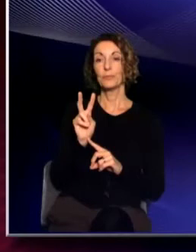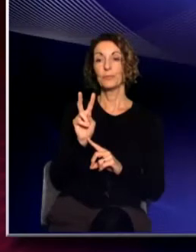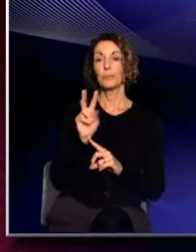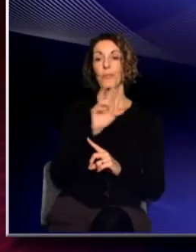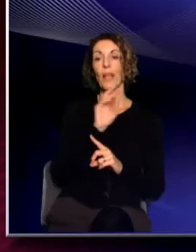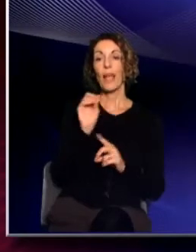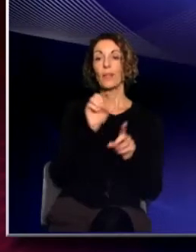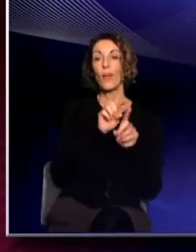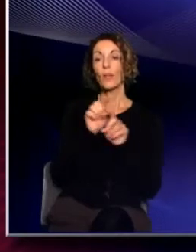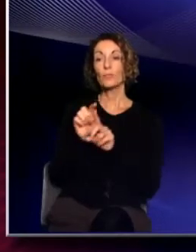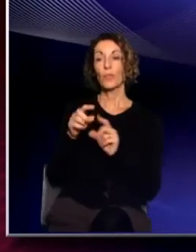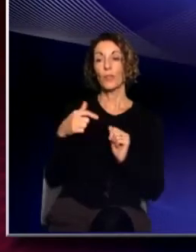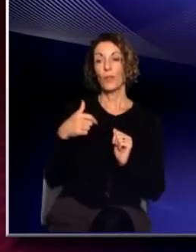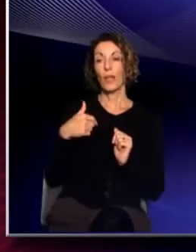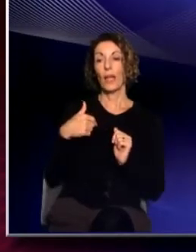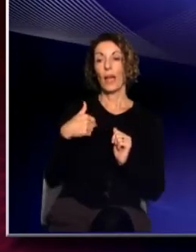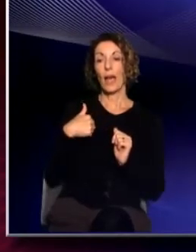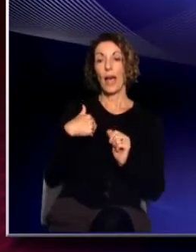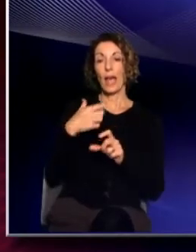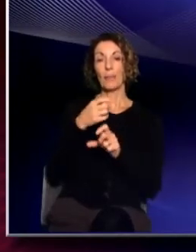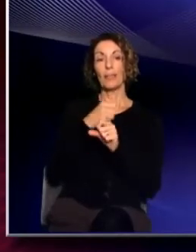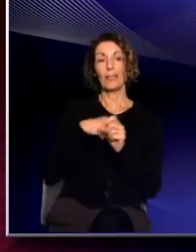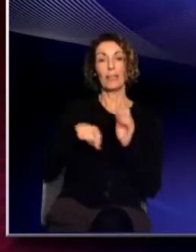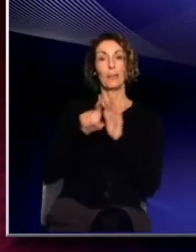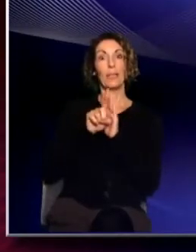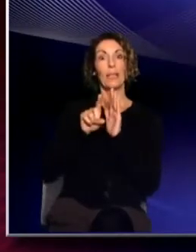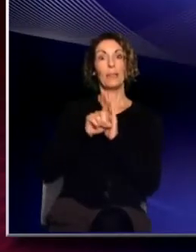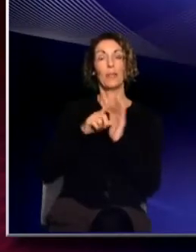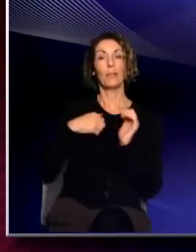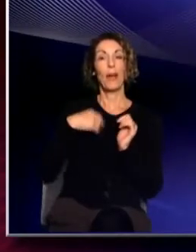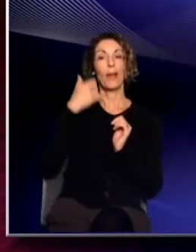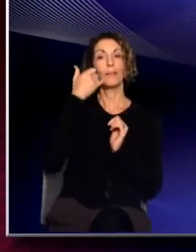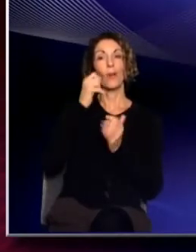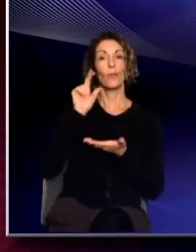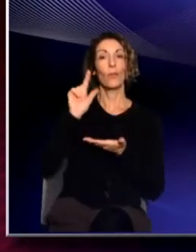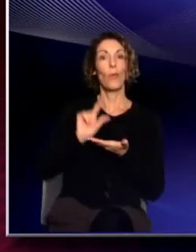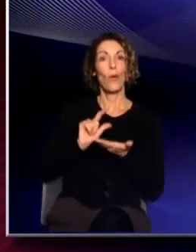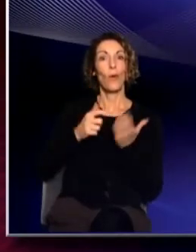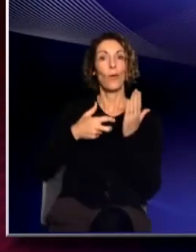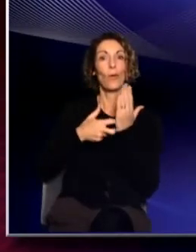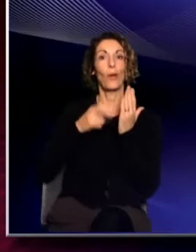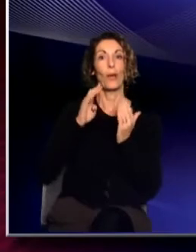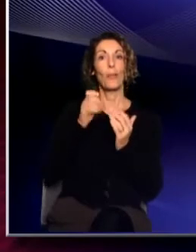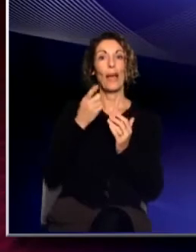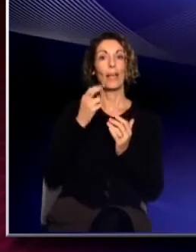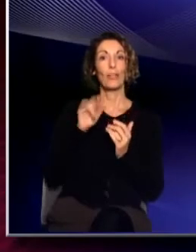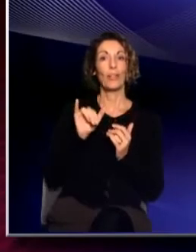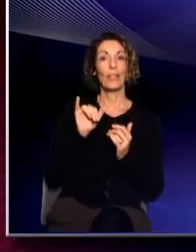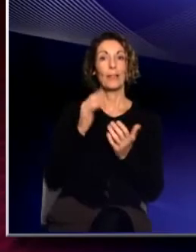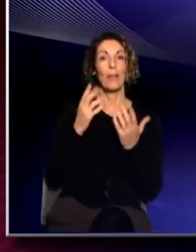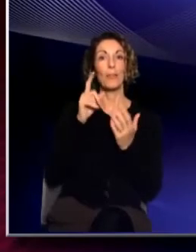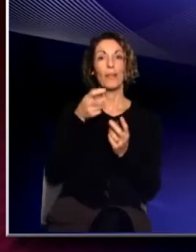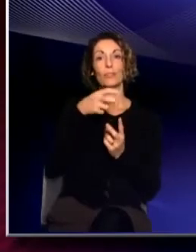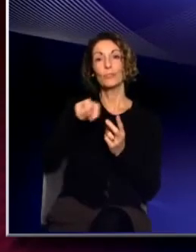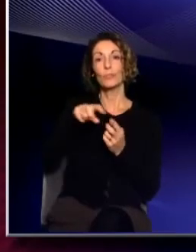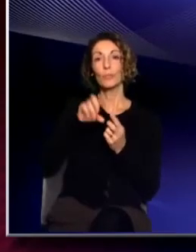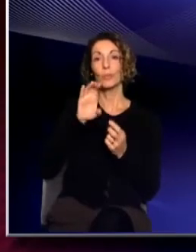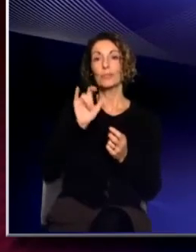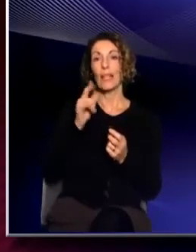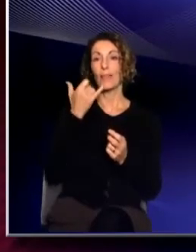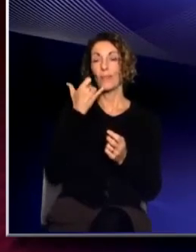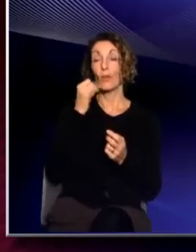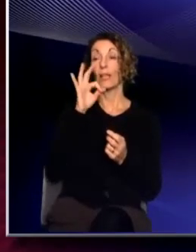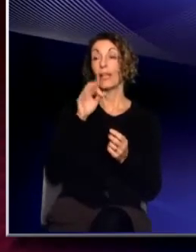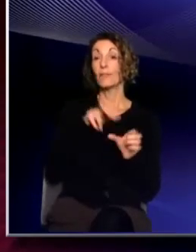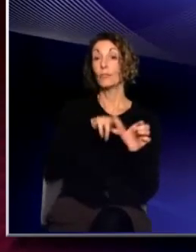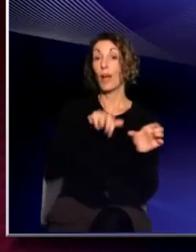And also, I'm getting a beep that my phone is low on battery, so I may have to switch over to a cell phone. So if I drop